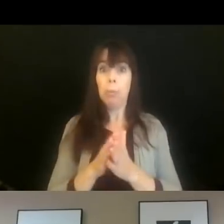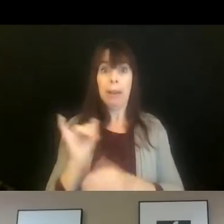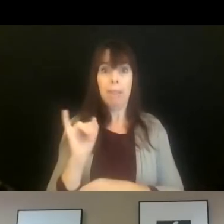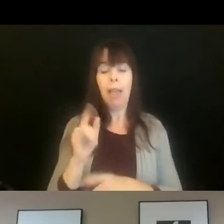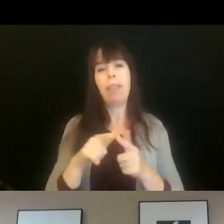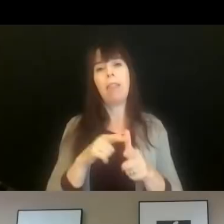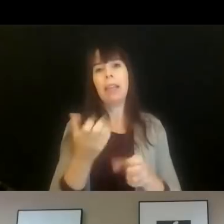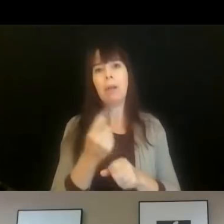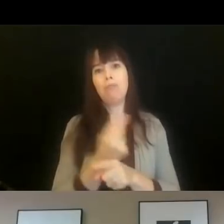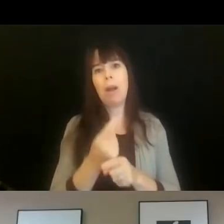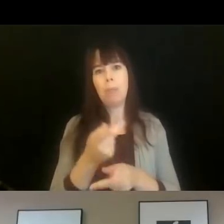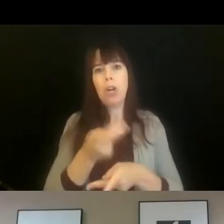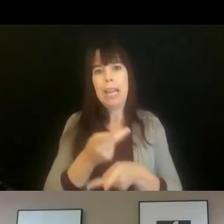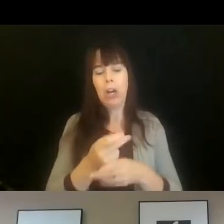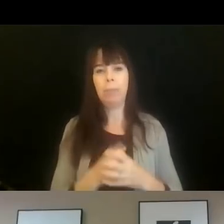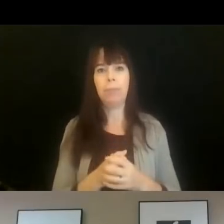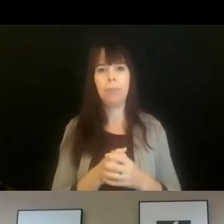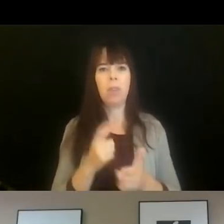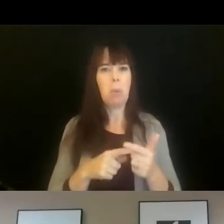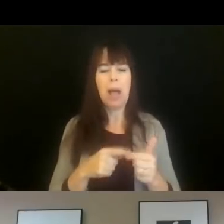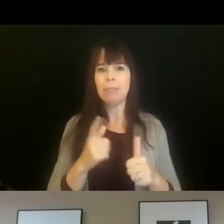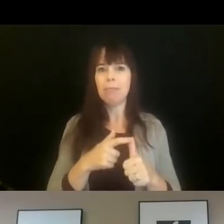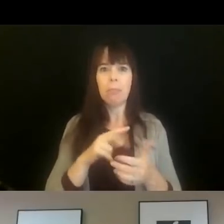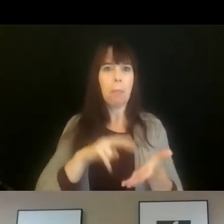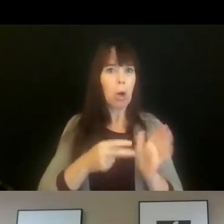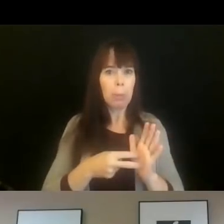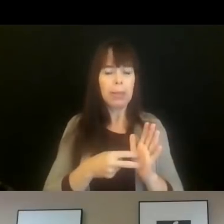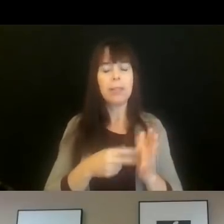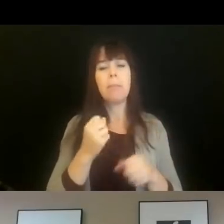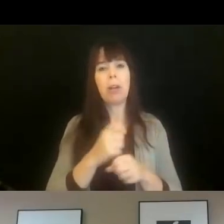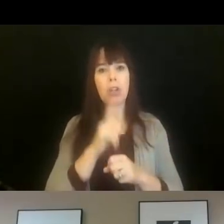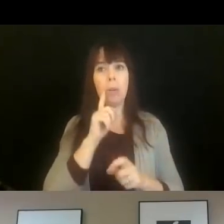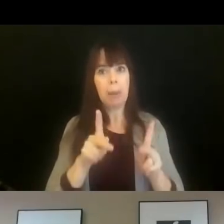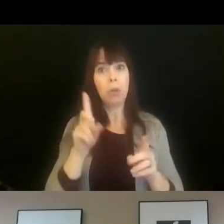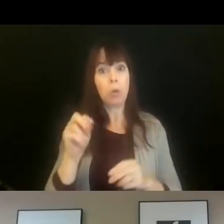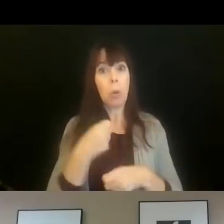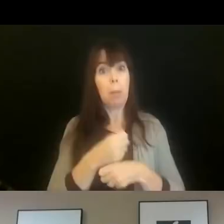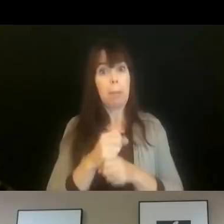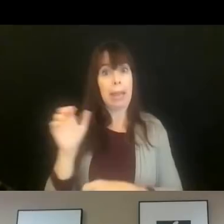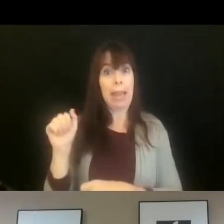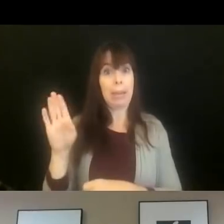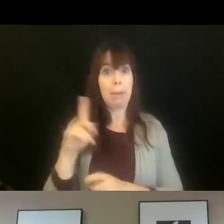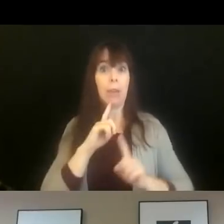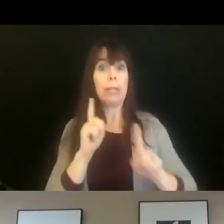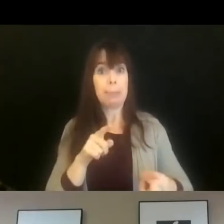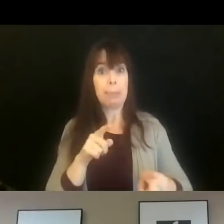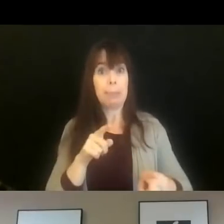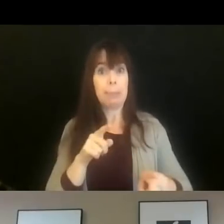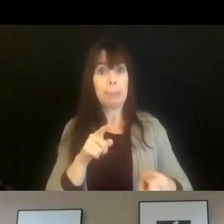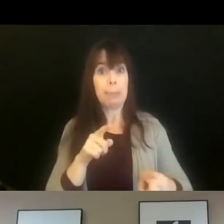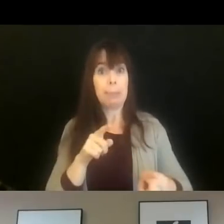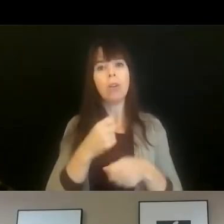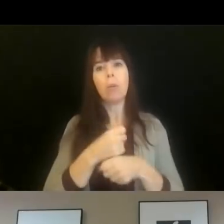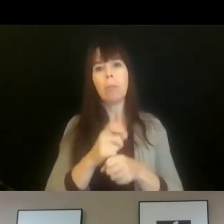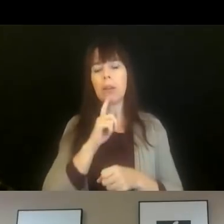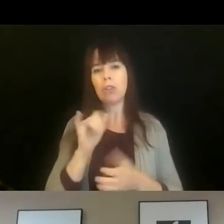proper care. So what's the primary purpose? We want to make sure that people do make an antibody response, but also to make sure